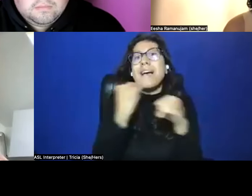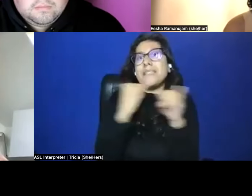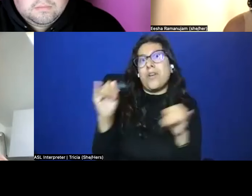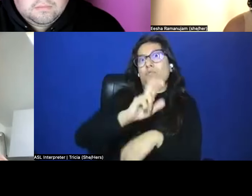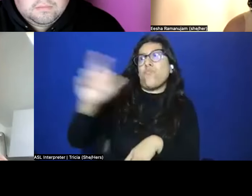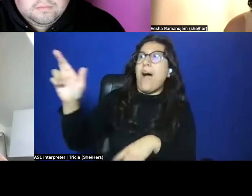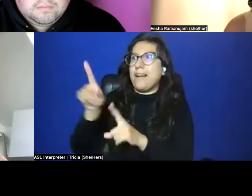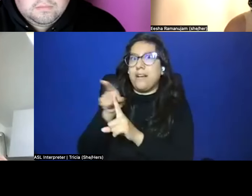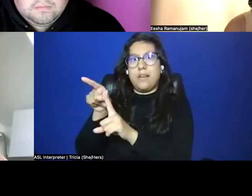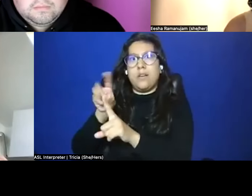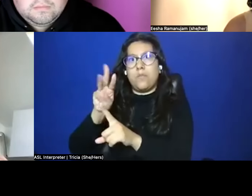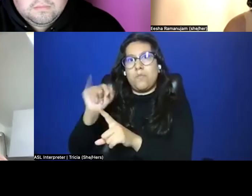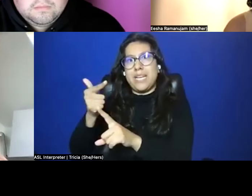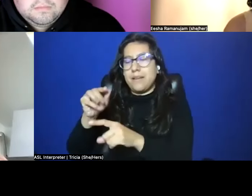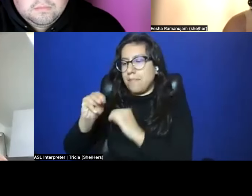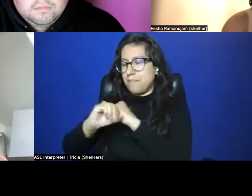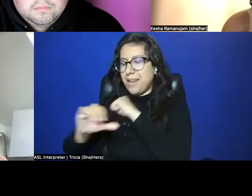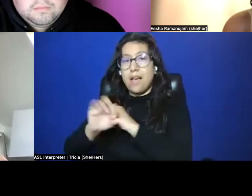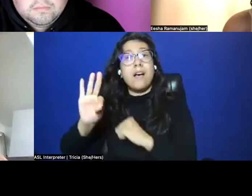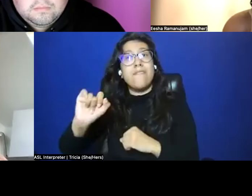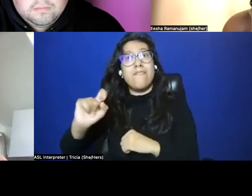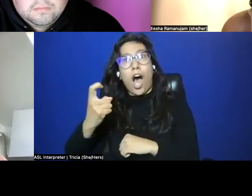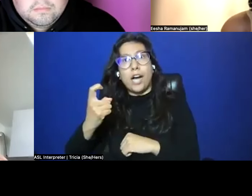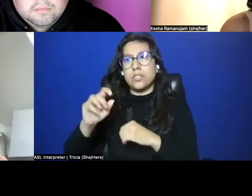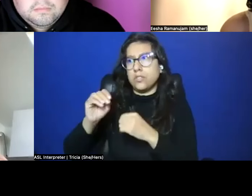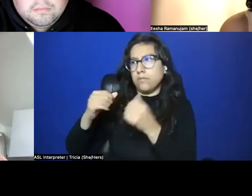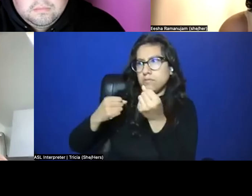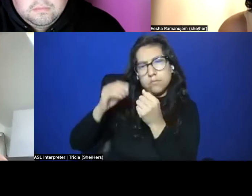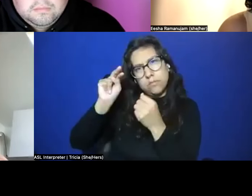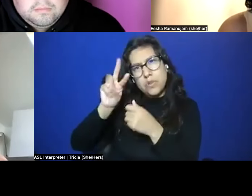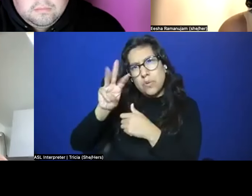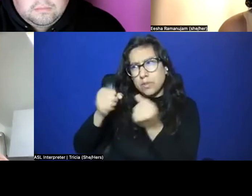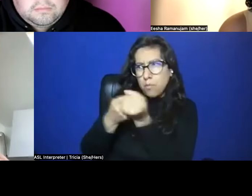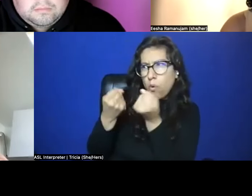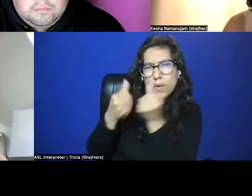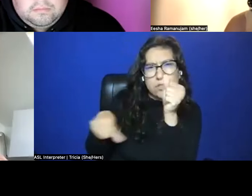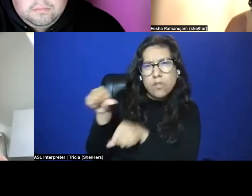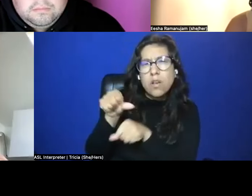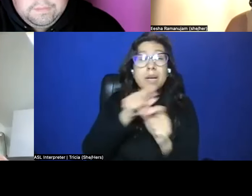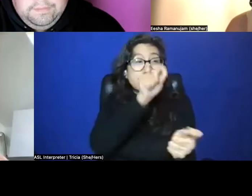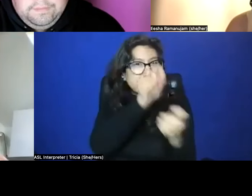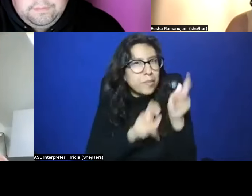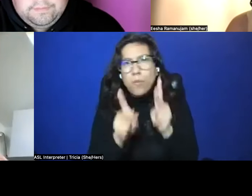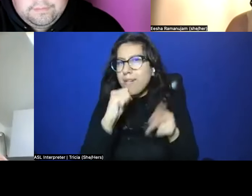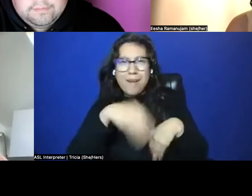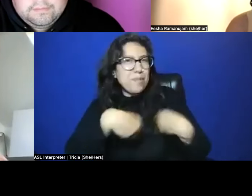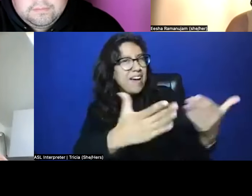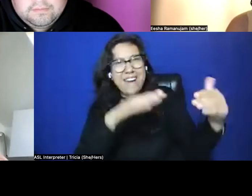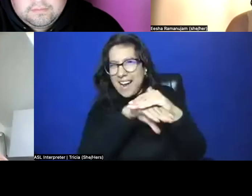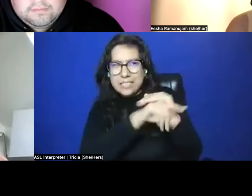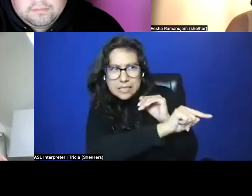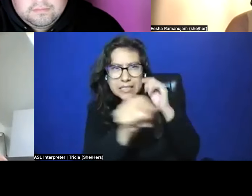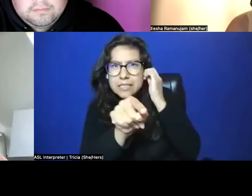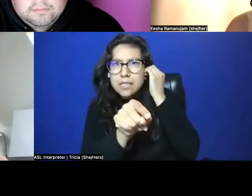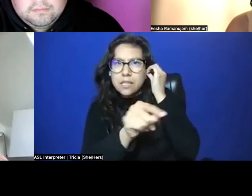Fox News, the support for each other, but also that certain people weren't given access, and therefore they